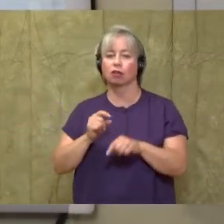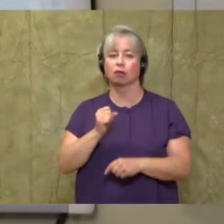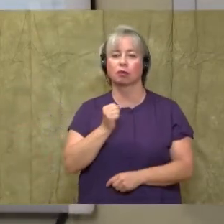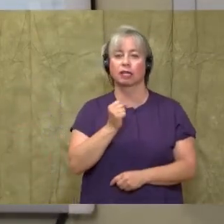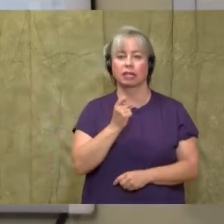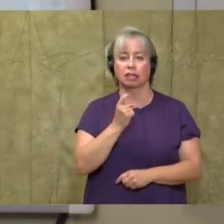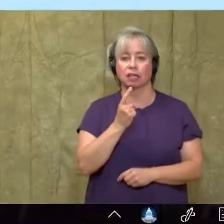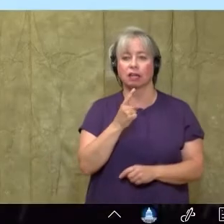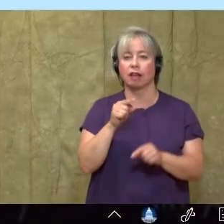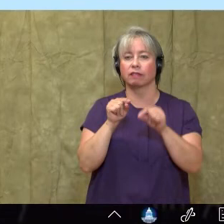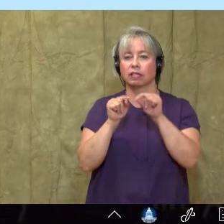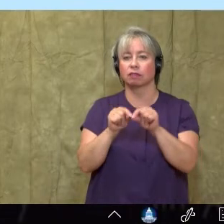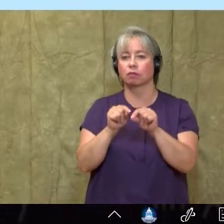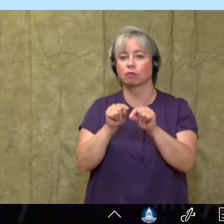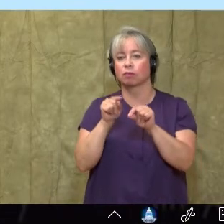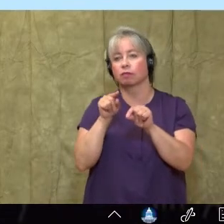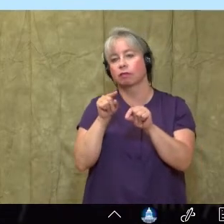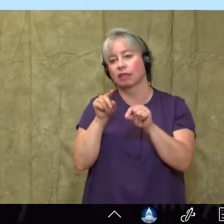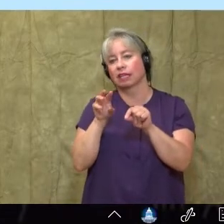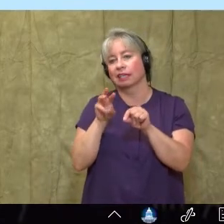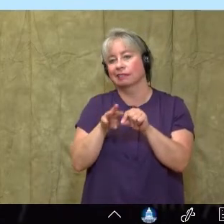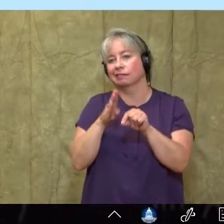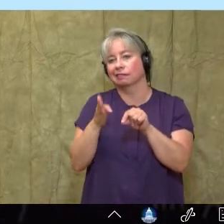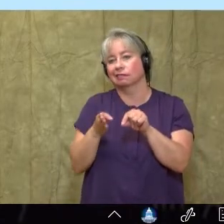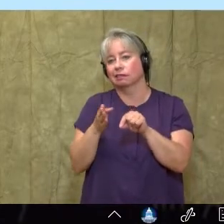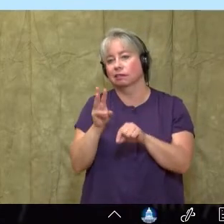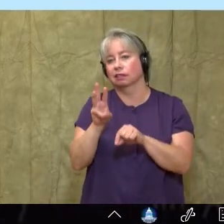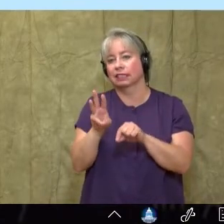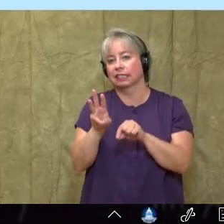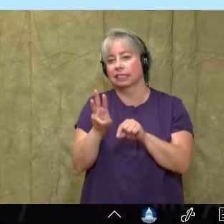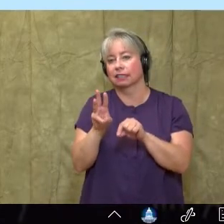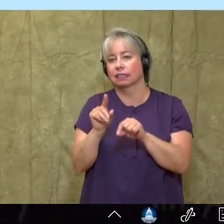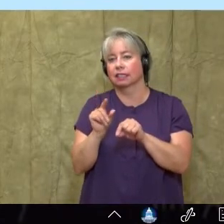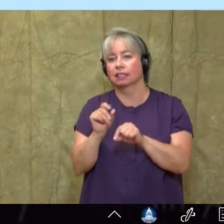hundredth, and to my nearest tenth is going to be 11.7.